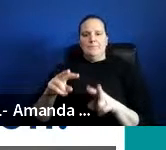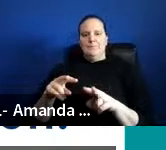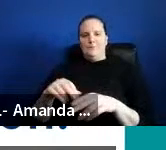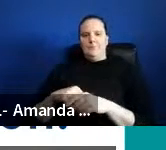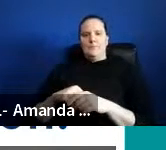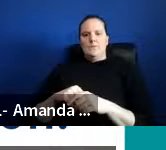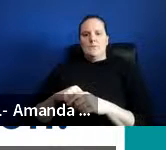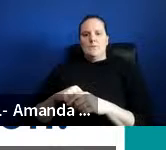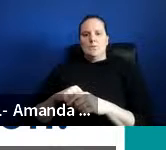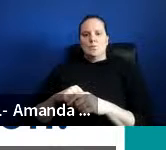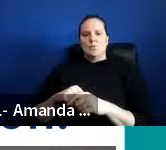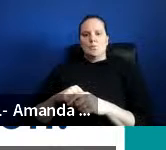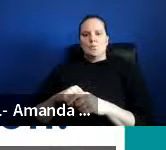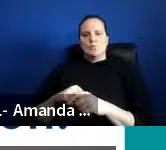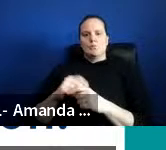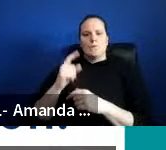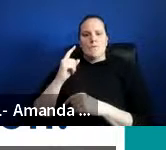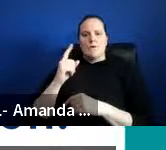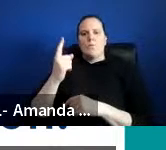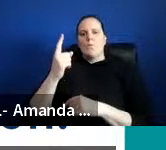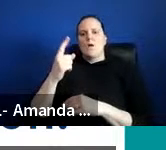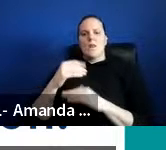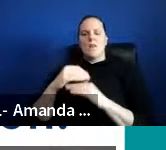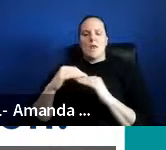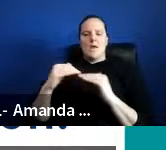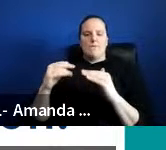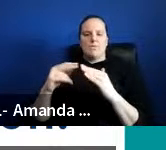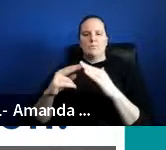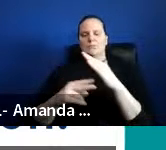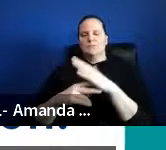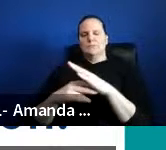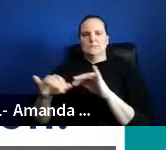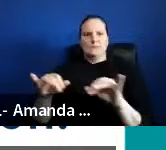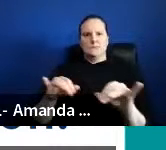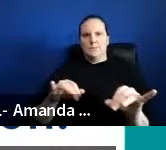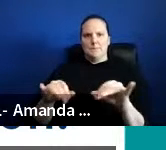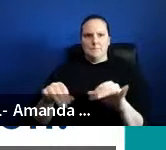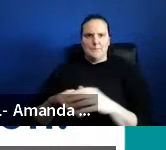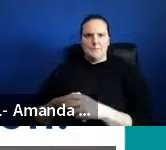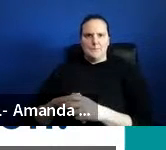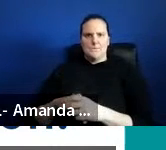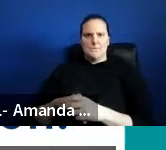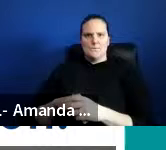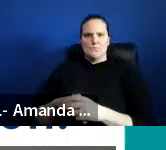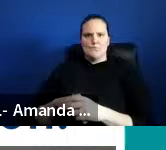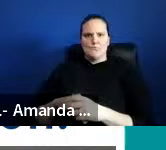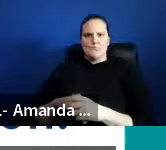what we looked at for the single level bridge configuration with the transit and automobiles.